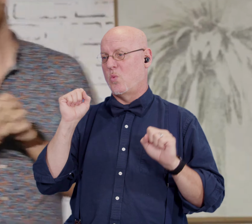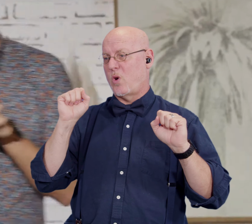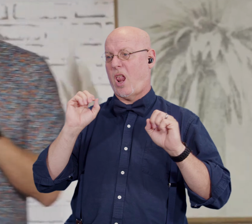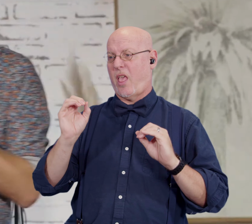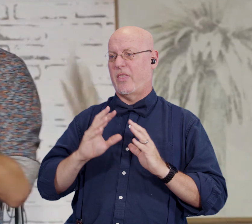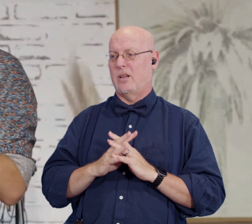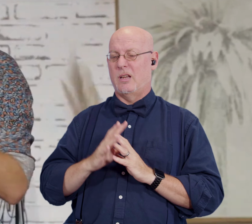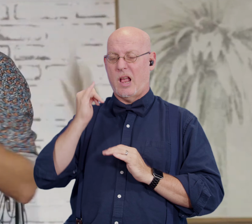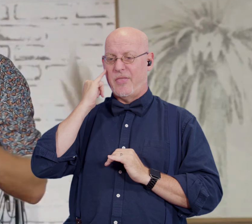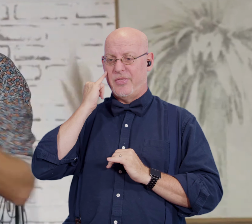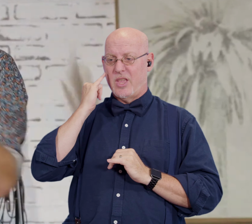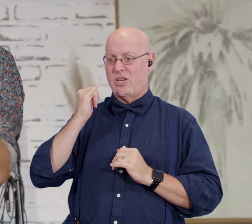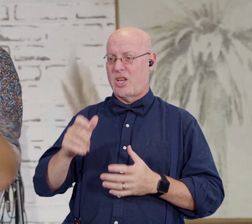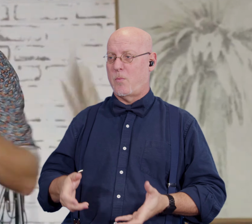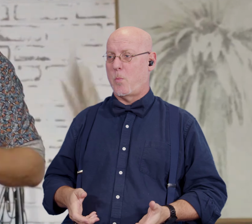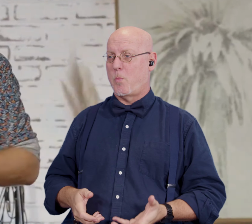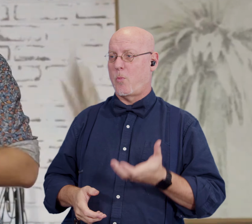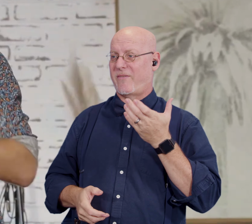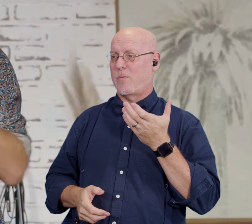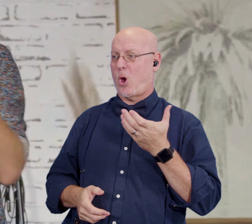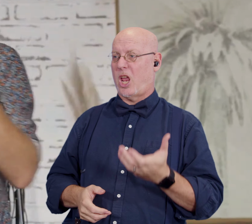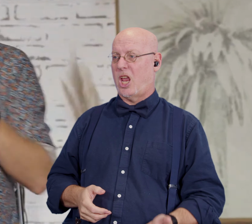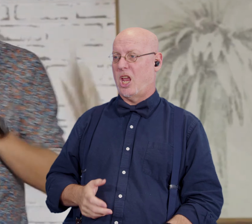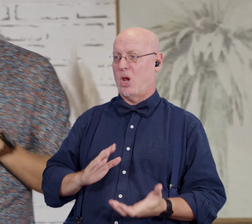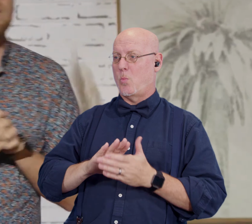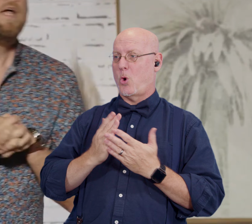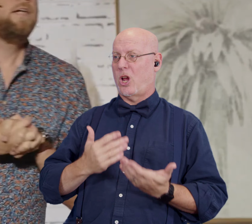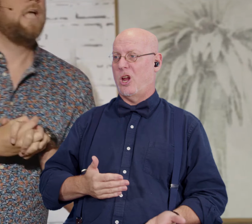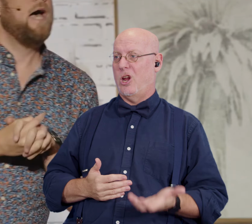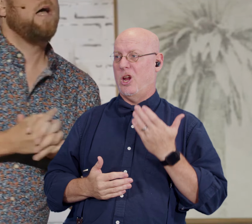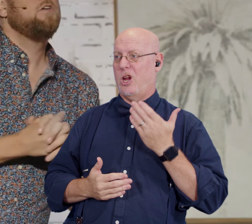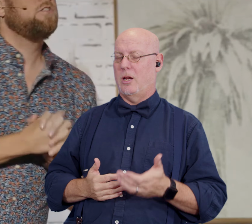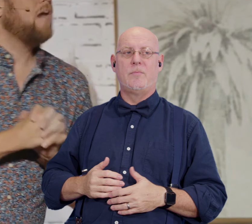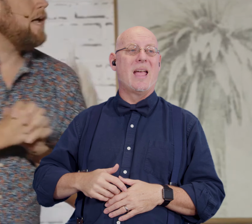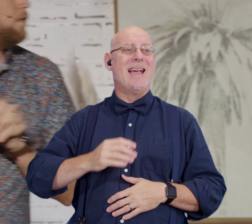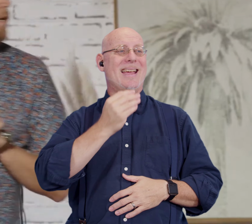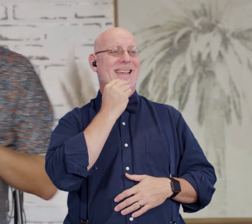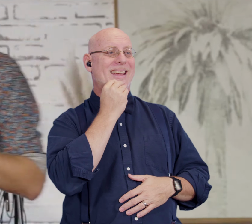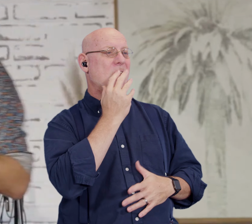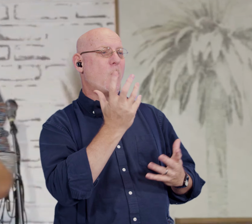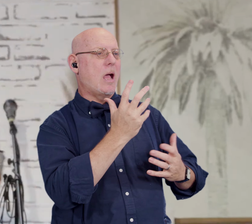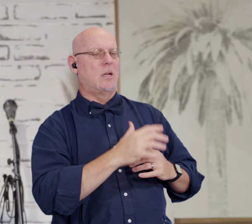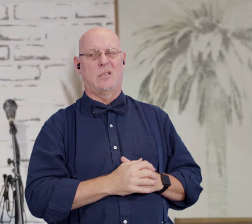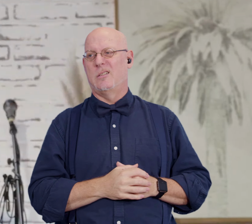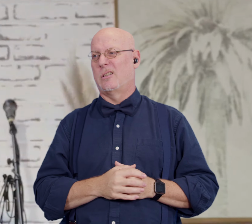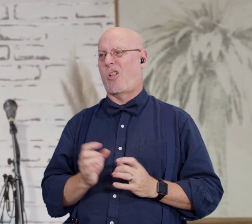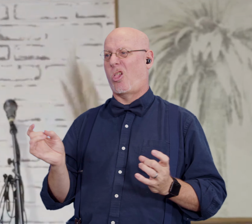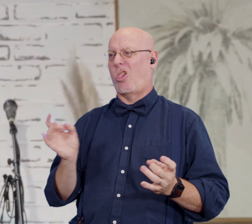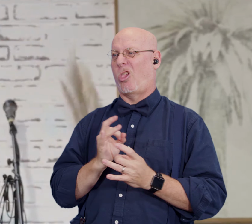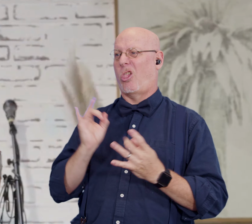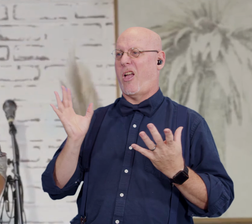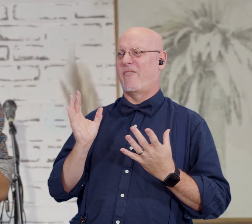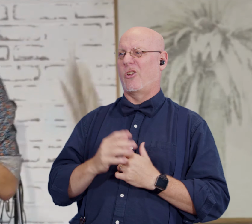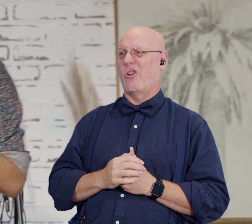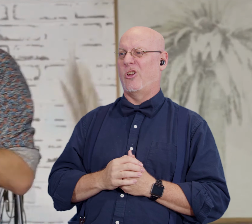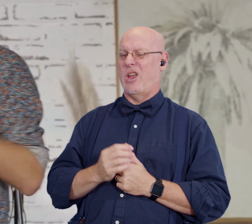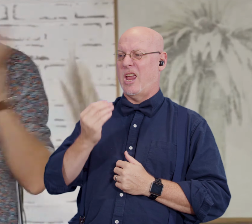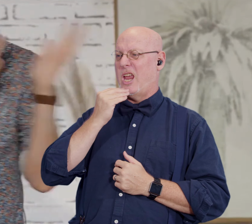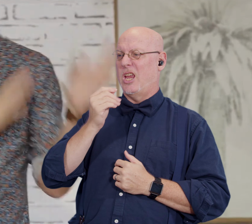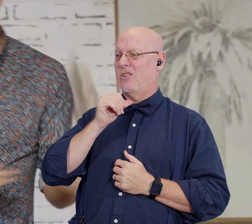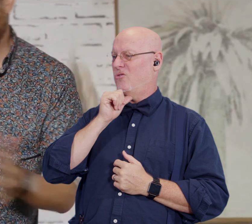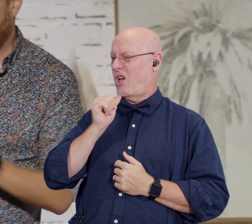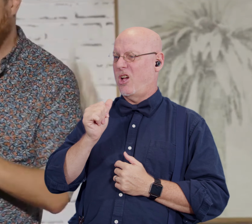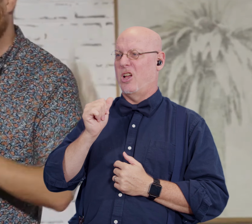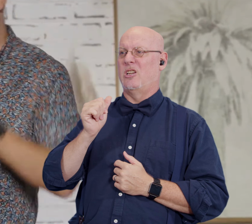out unless like lifting a book to my face. Like, that's my workout. He's like, how's your diet then? I'm like, it's terrible. Like, it's just, I eat